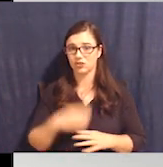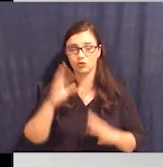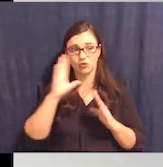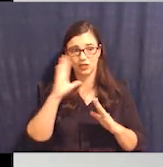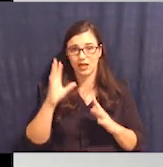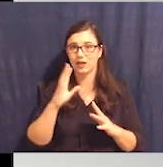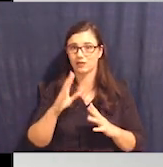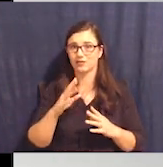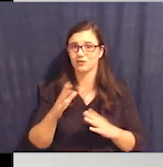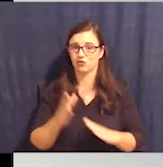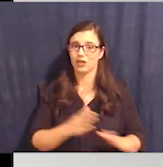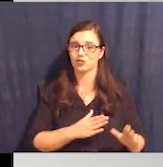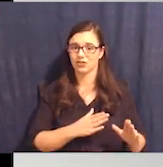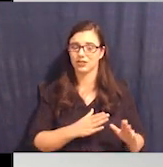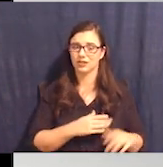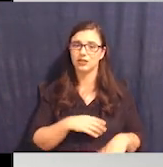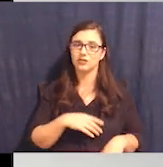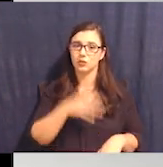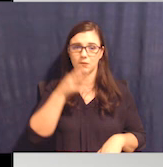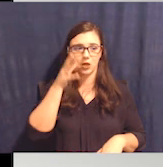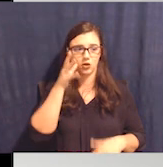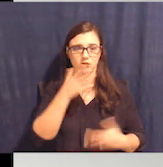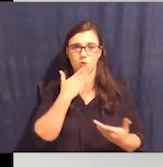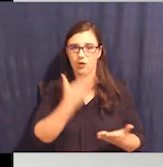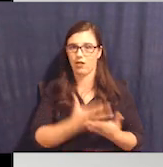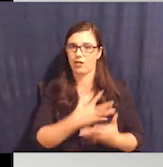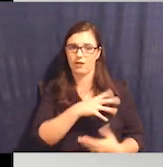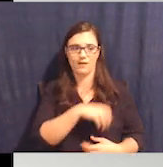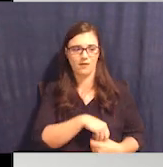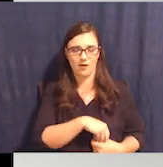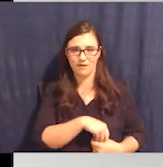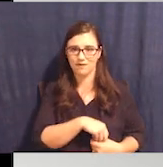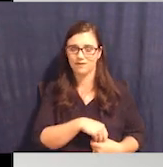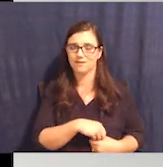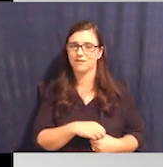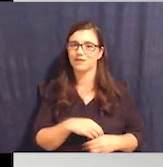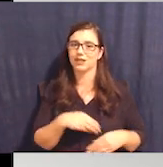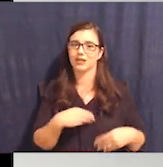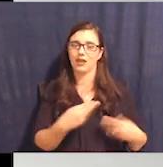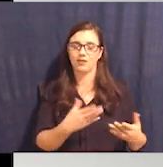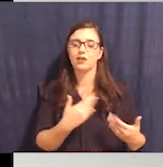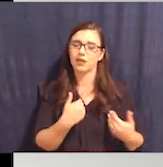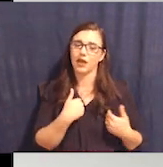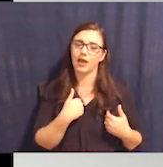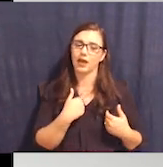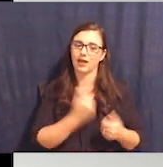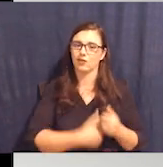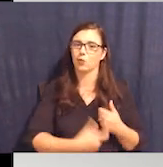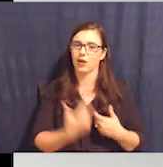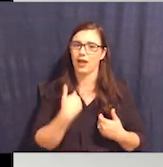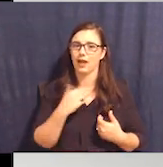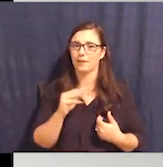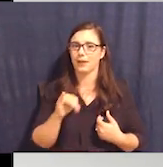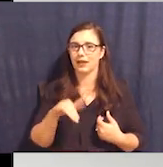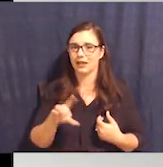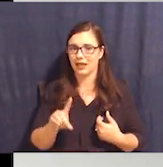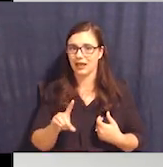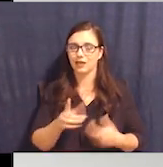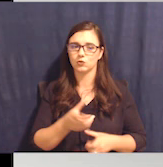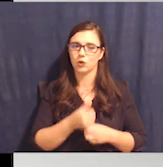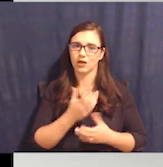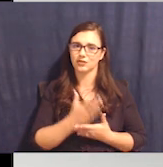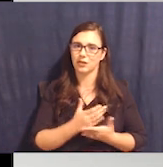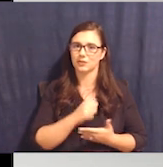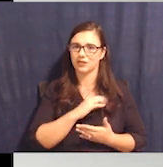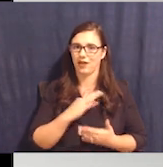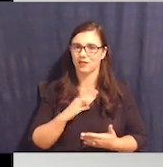mortgage. It's a creative strategy. And the parents were all involved and and everybody had Medicaid,